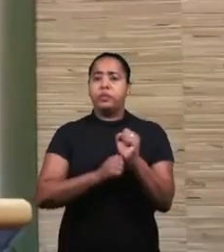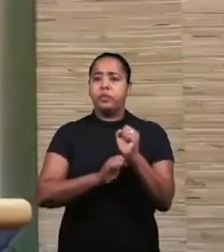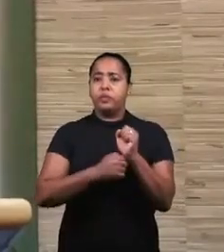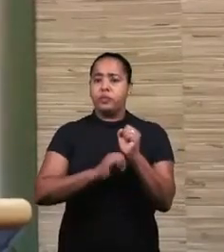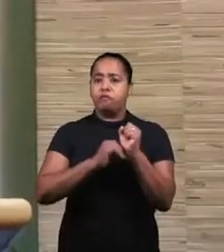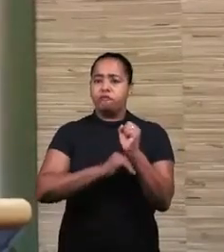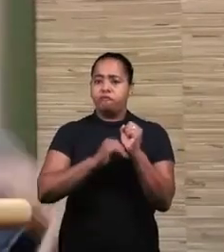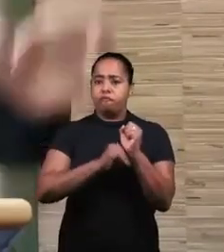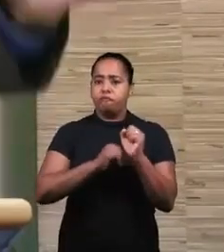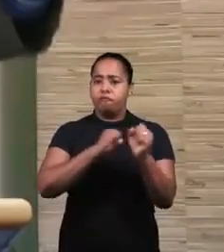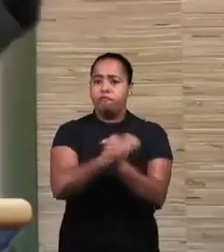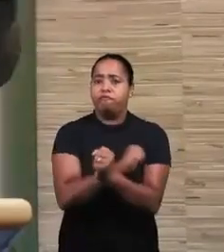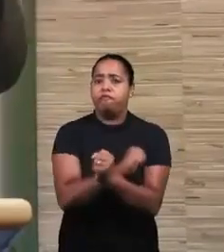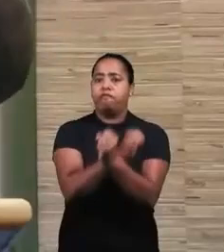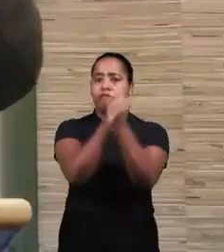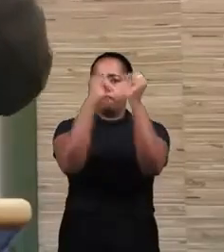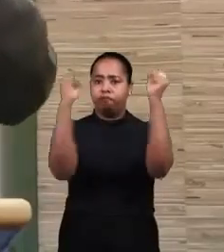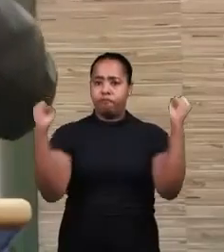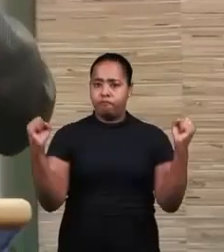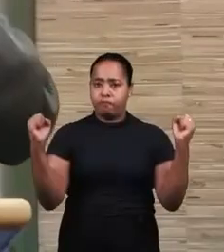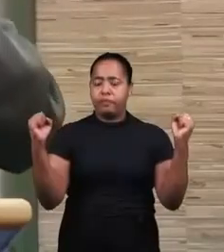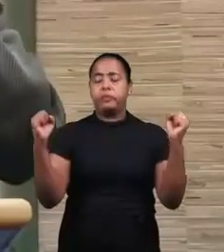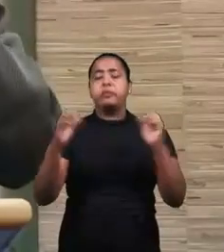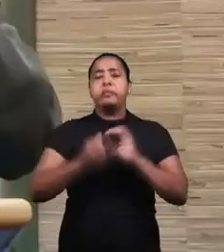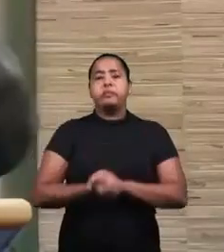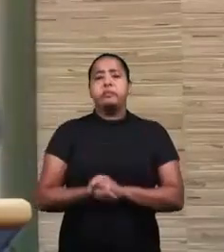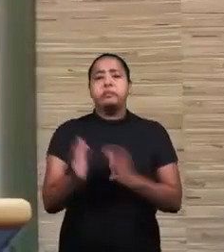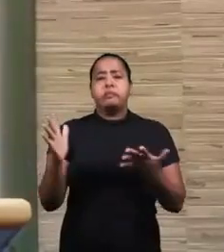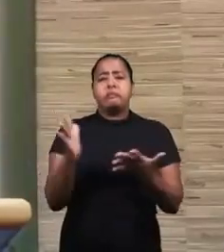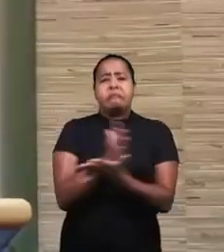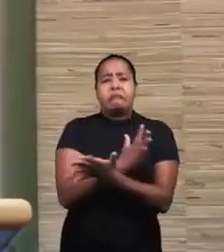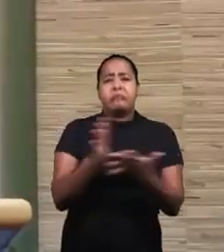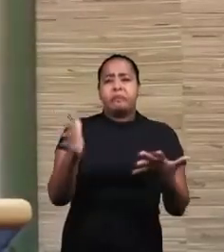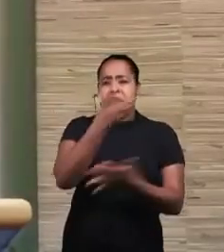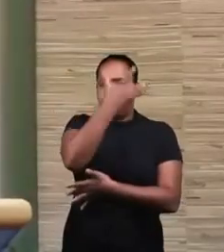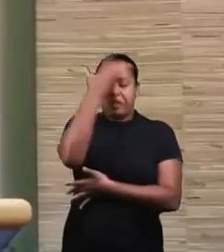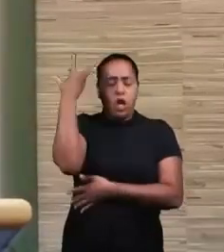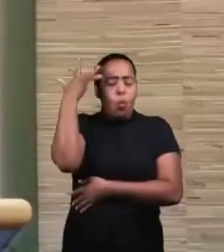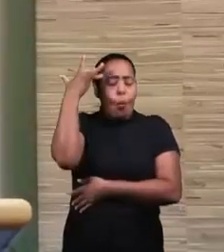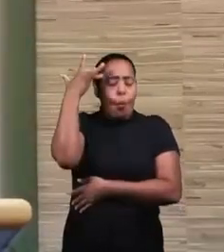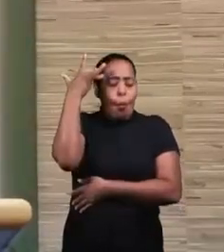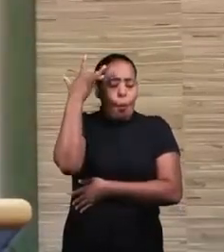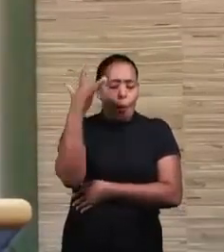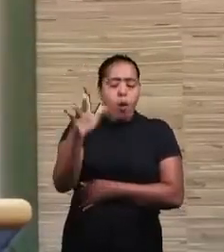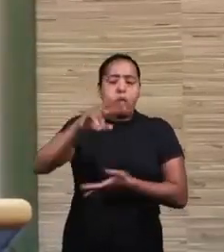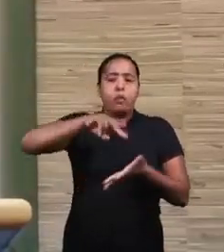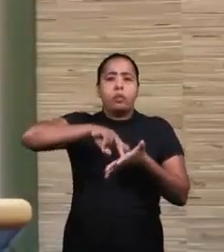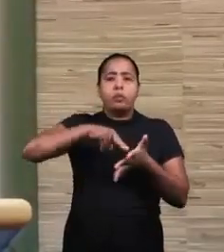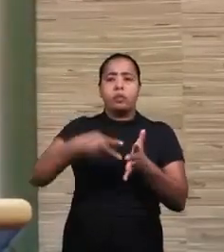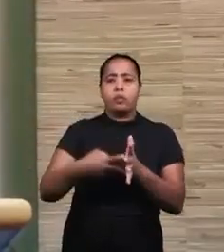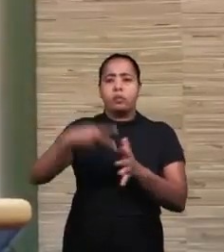Samson's riddle. People who do not know what revelation in the Word is,